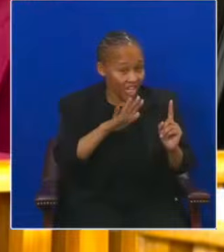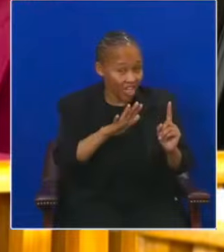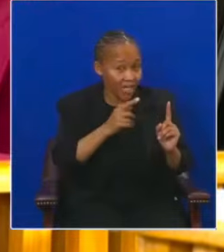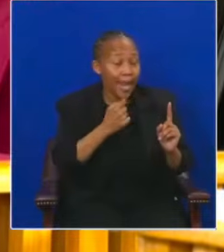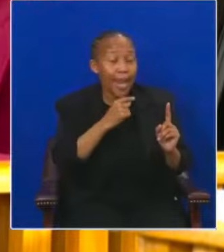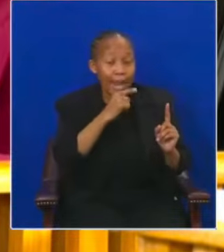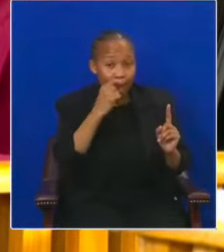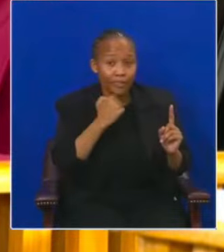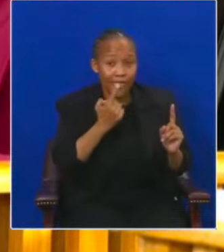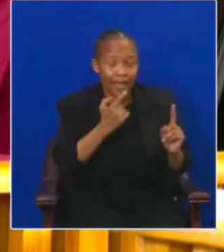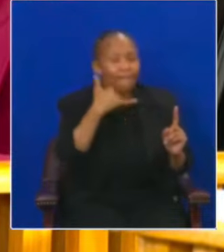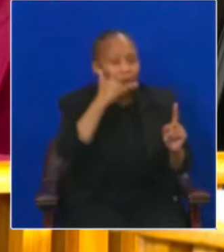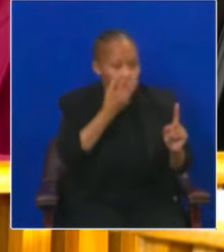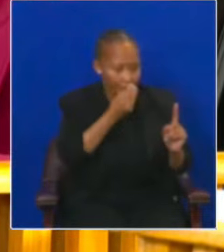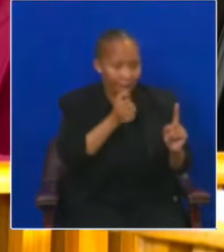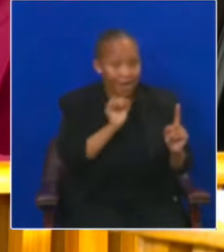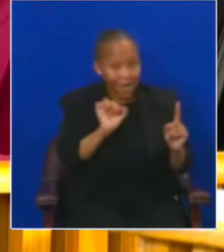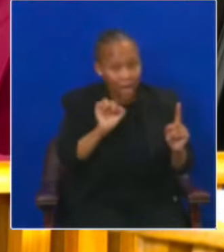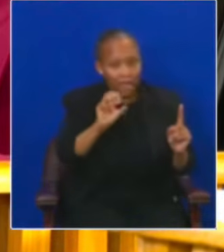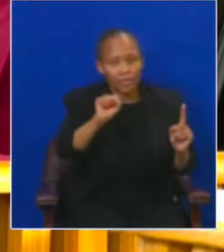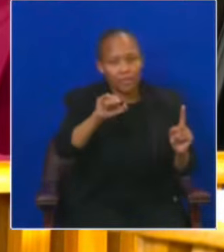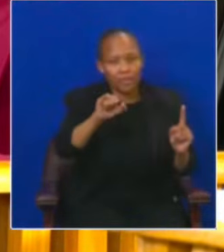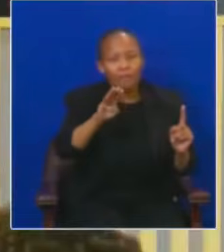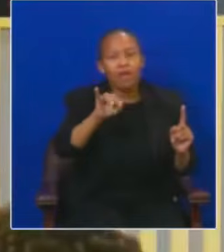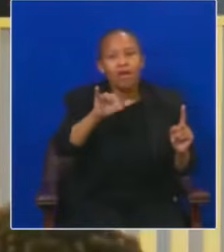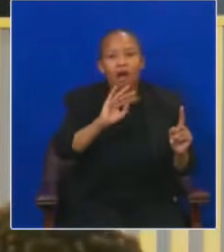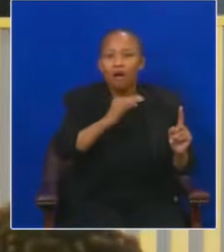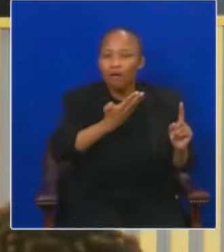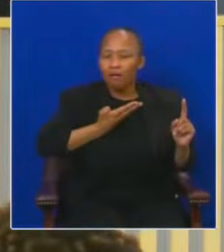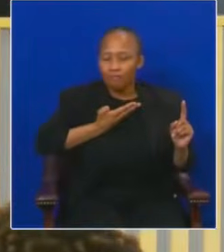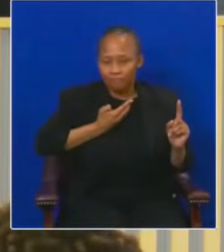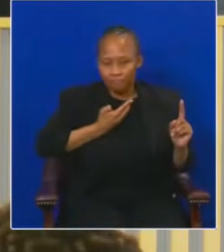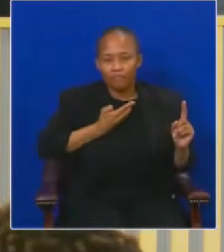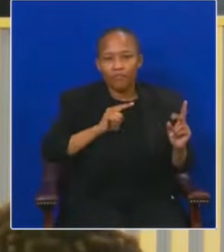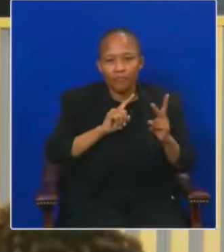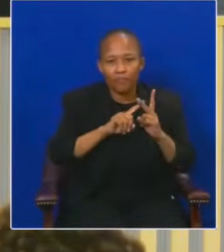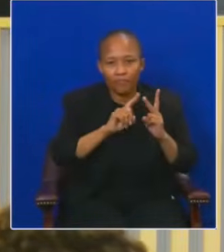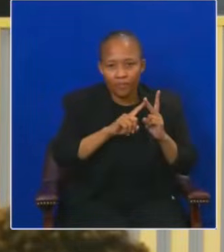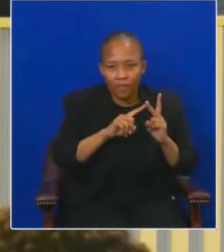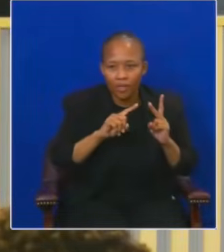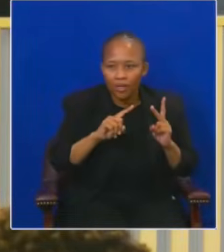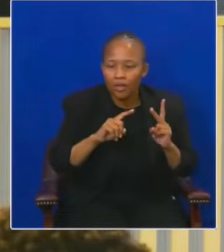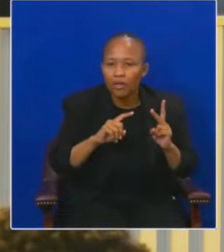one, he named General Feroz Khan